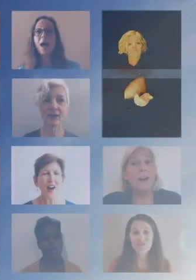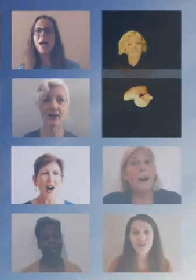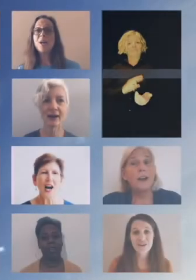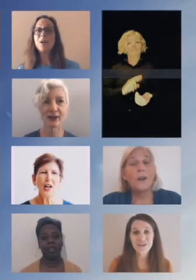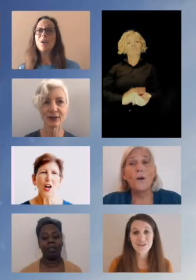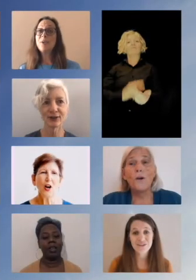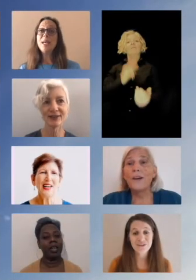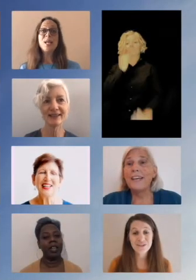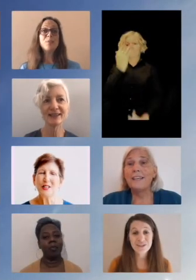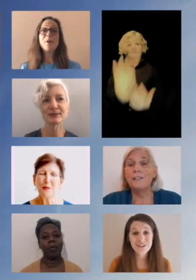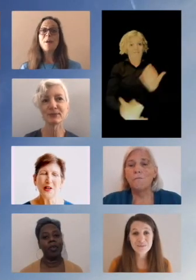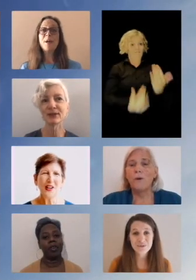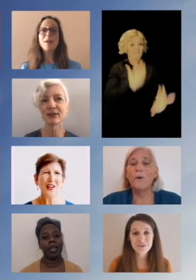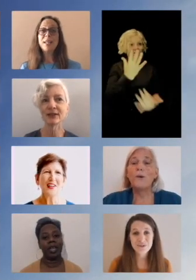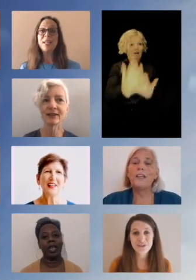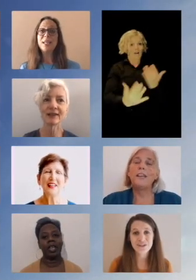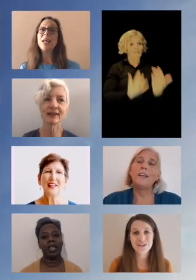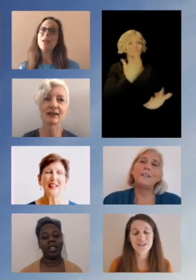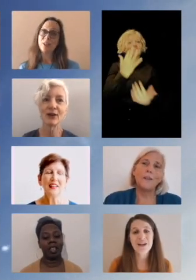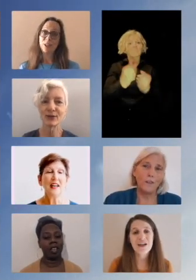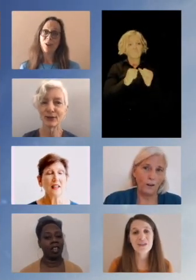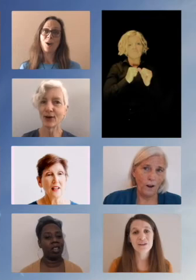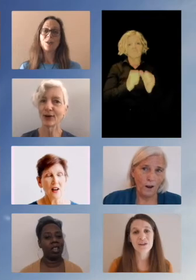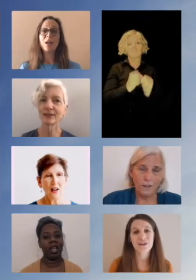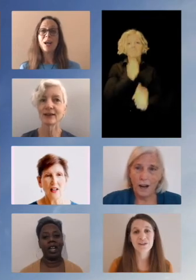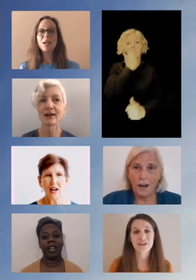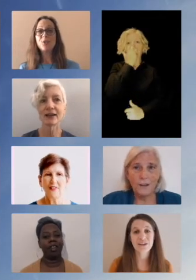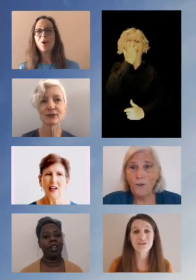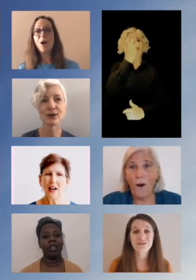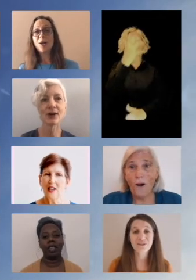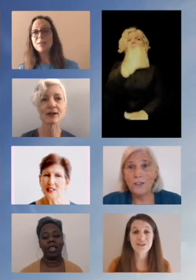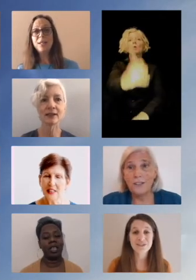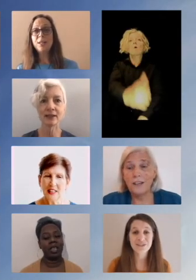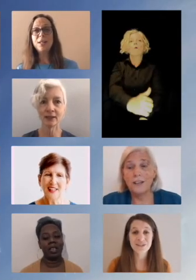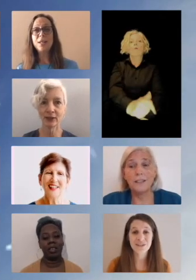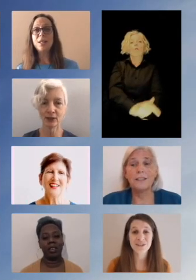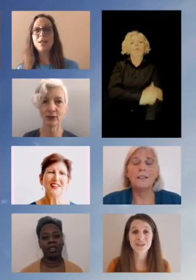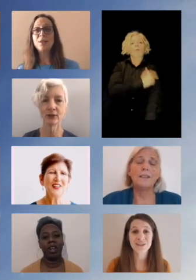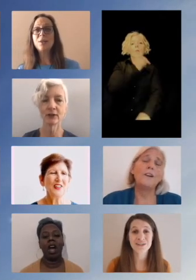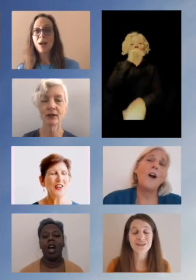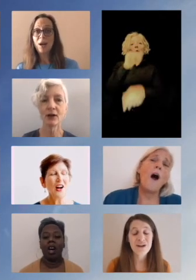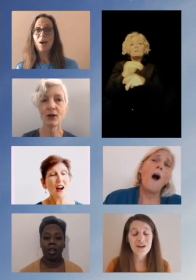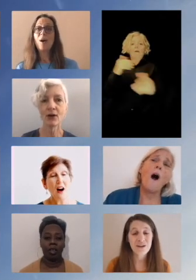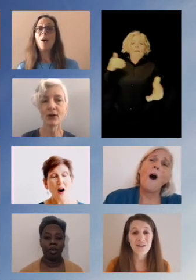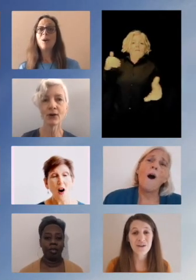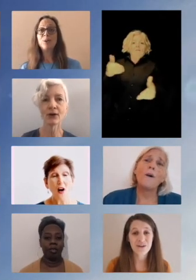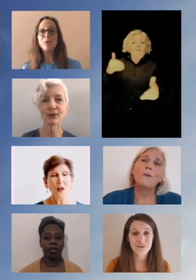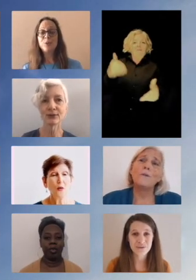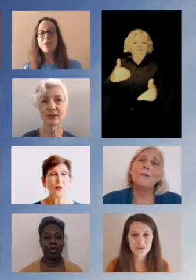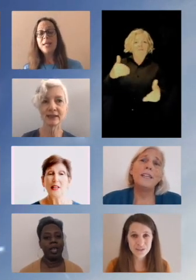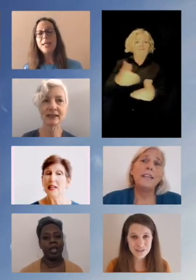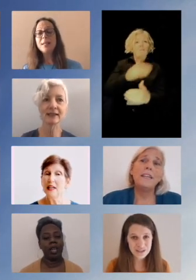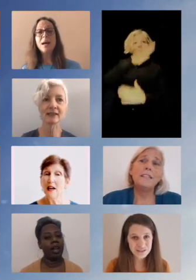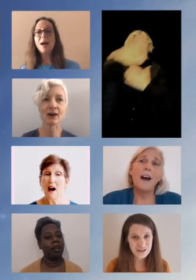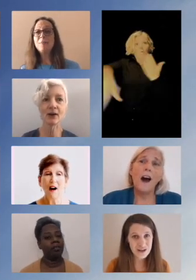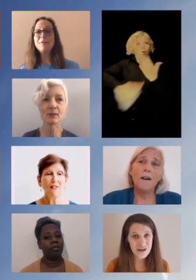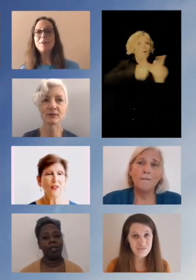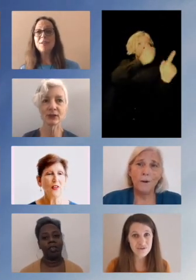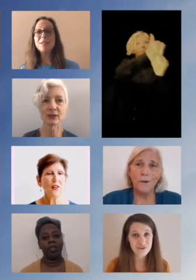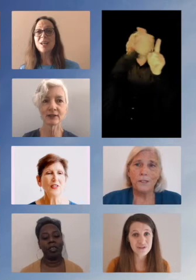A fire is burning, the long night draws near. All who